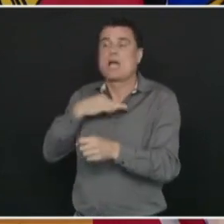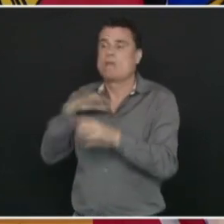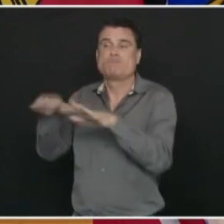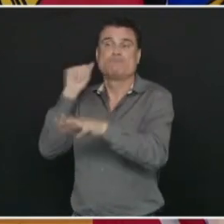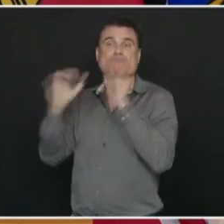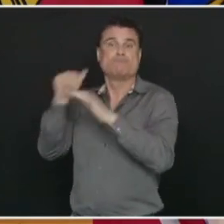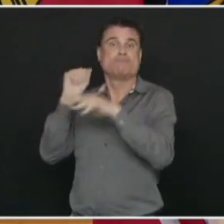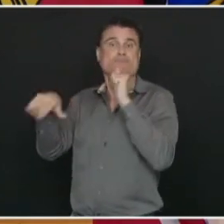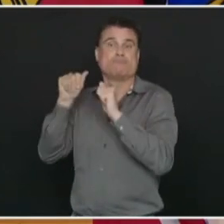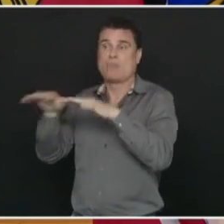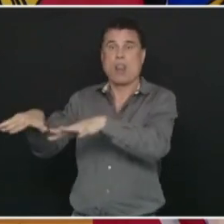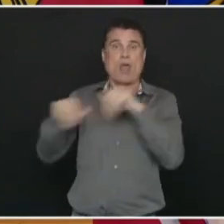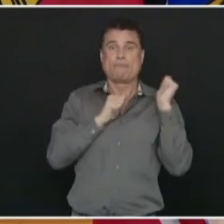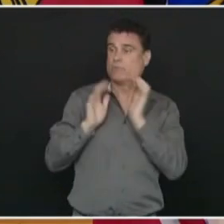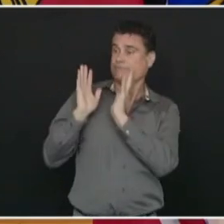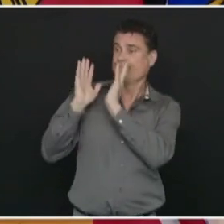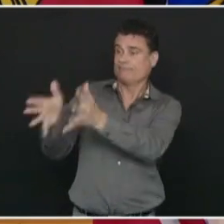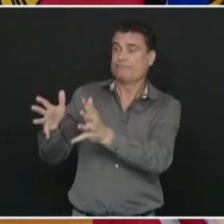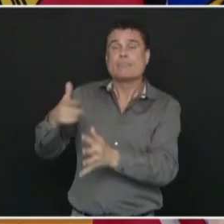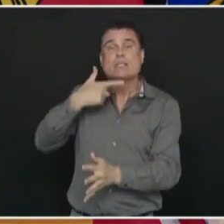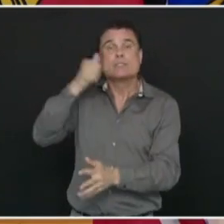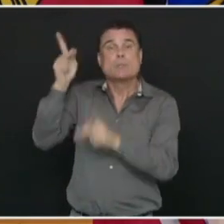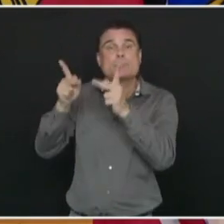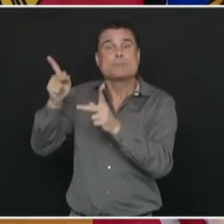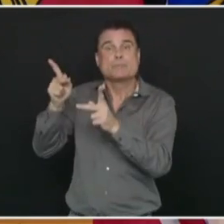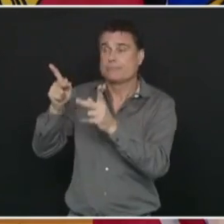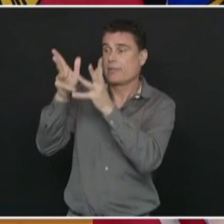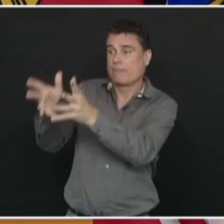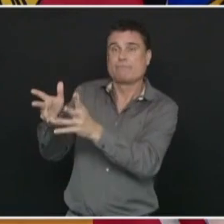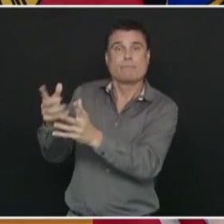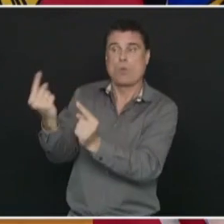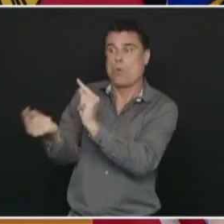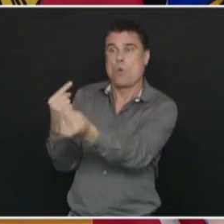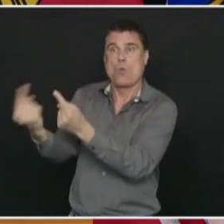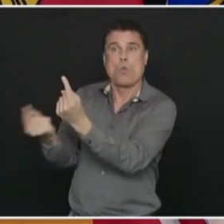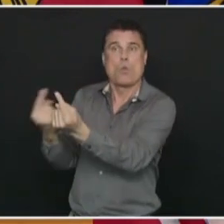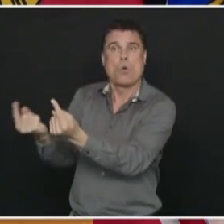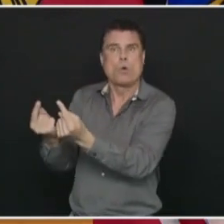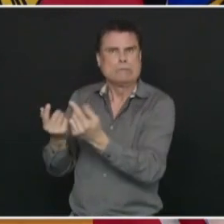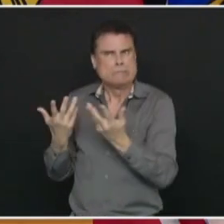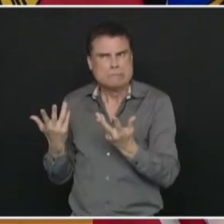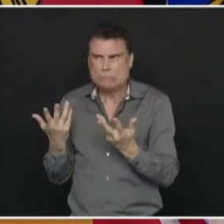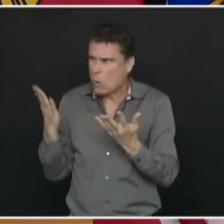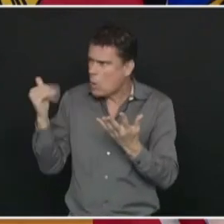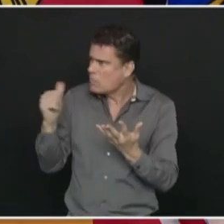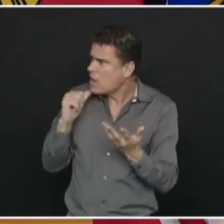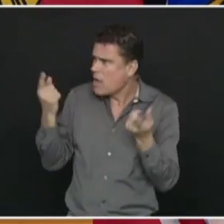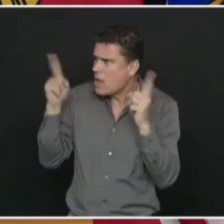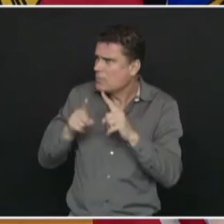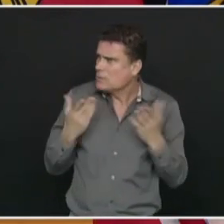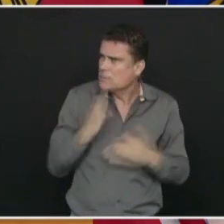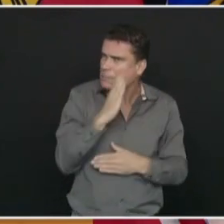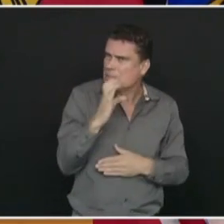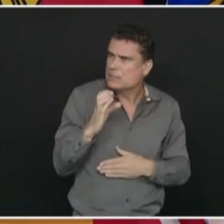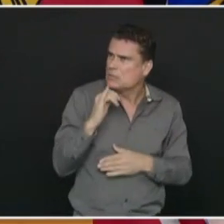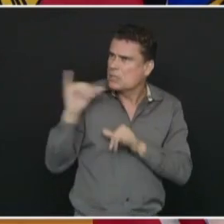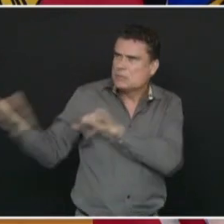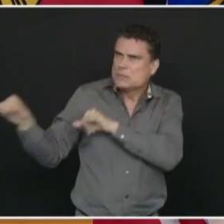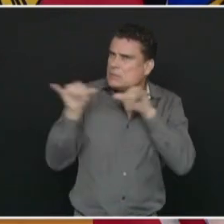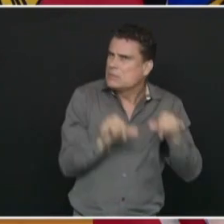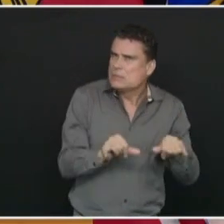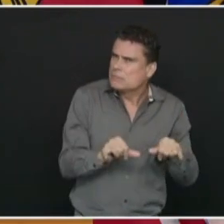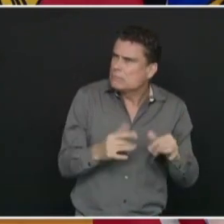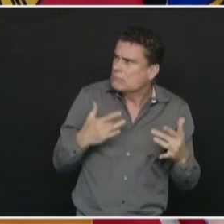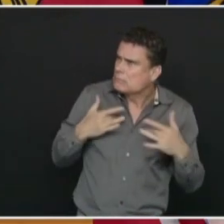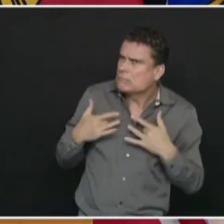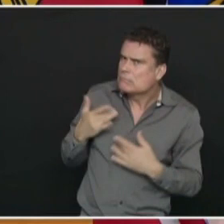the exact figure off the top of my head, but of nurses and care aides who've stepped up and volunteered to